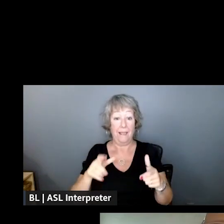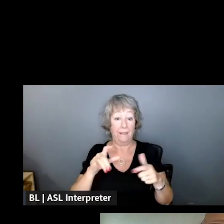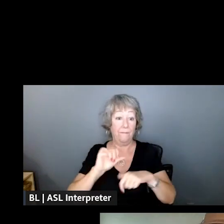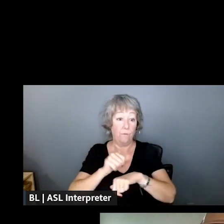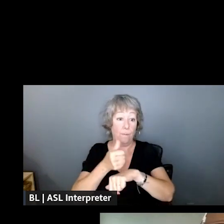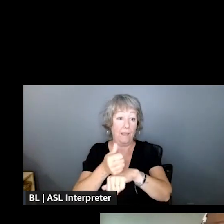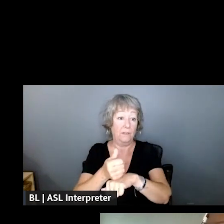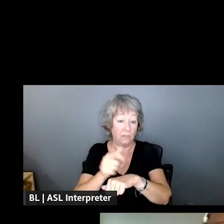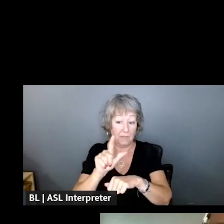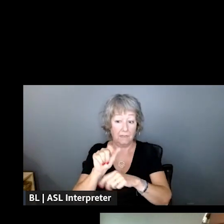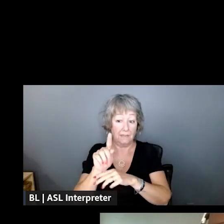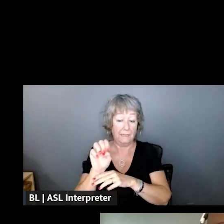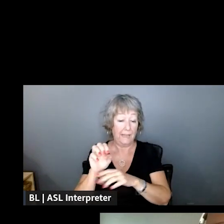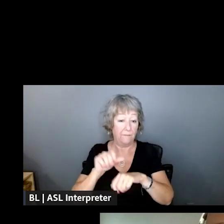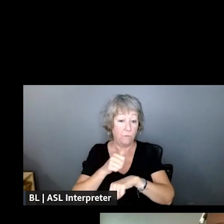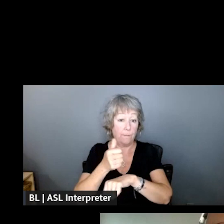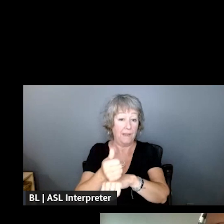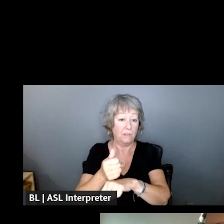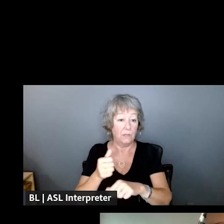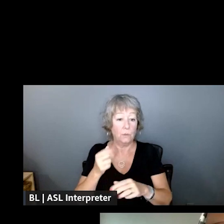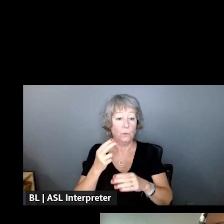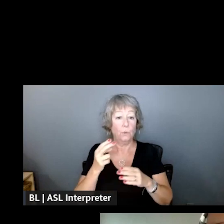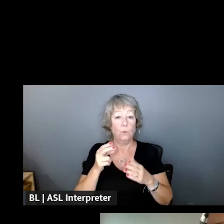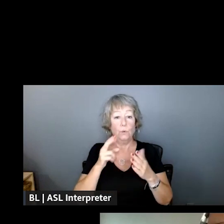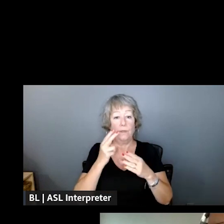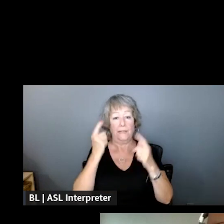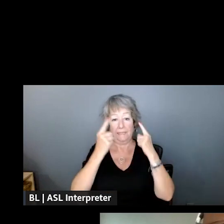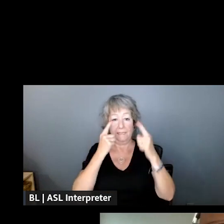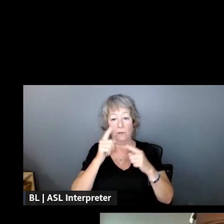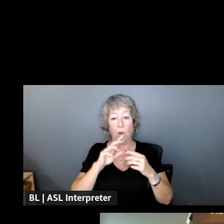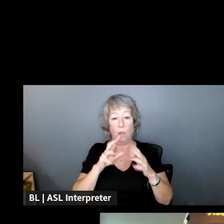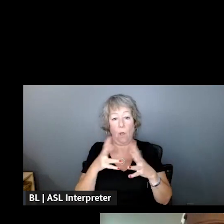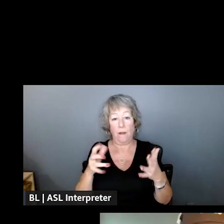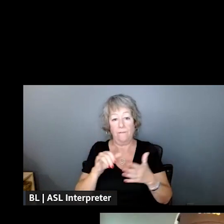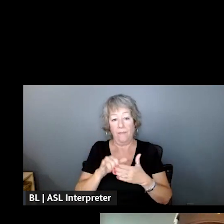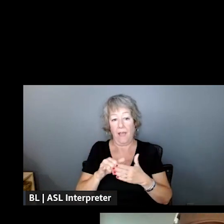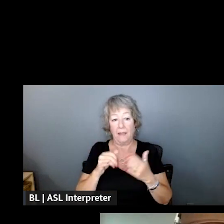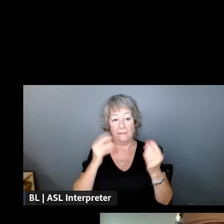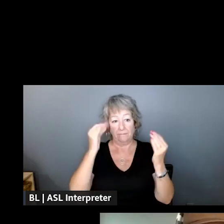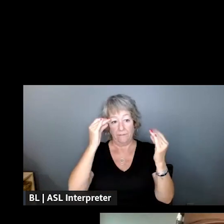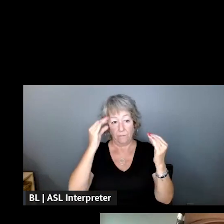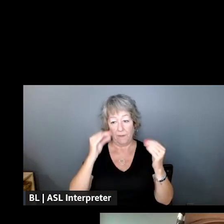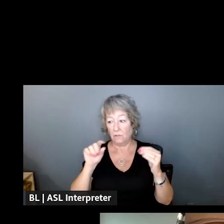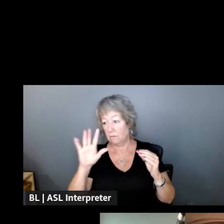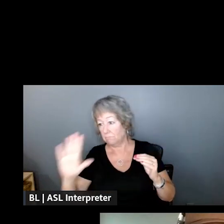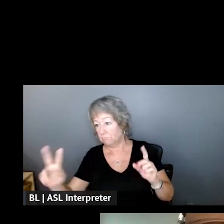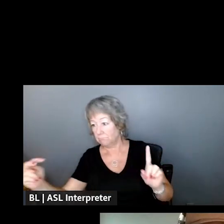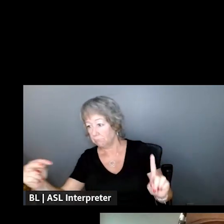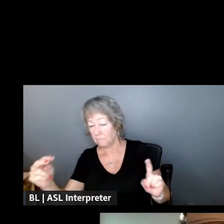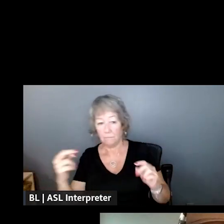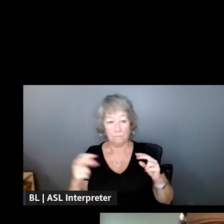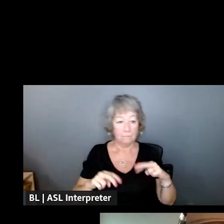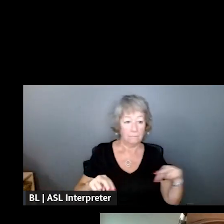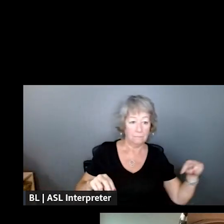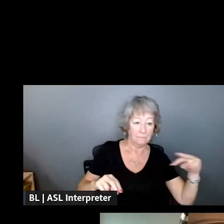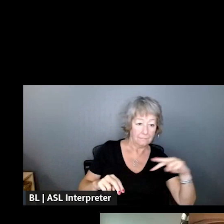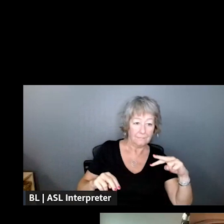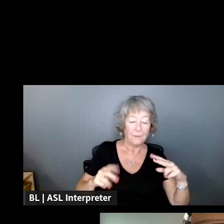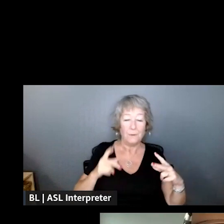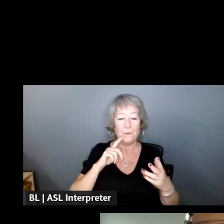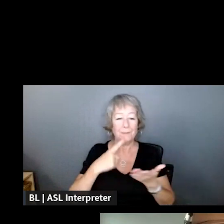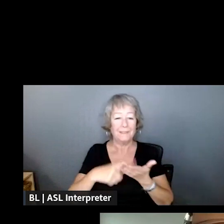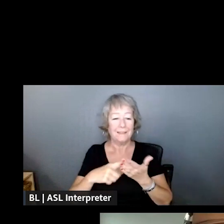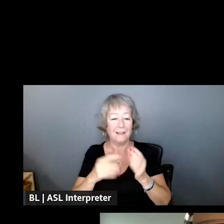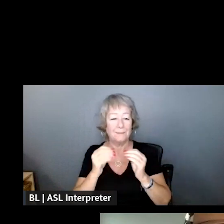take a lot of that experience into consideration. It sounds like data permissioning, which we'll be talking about here today too, is one of